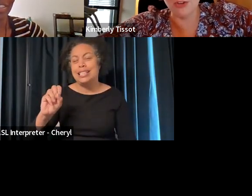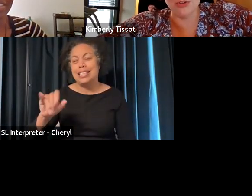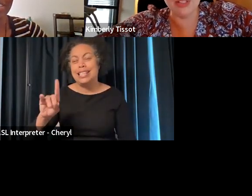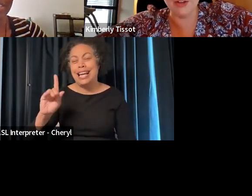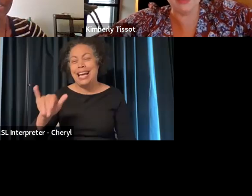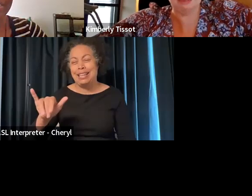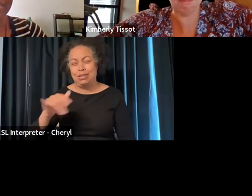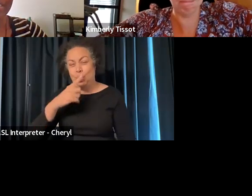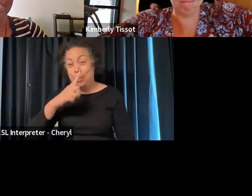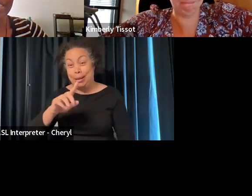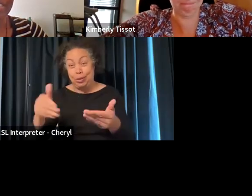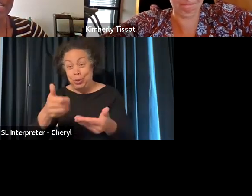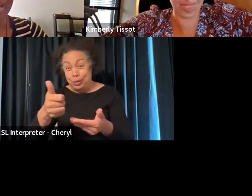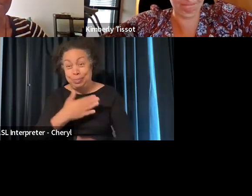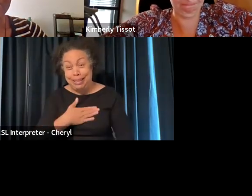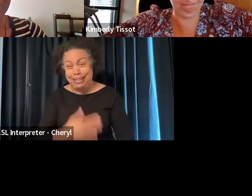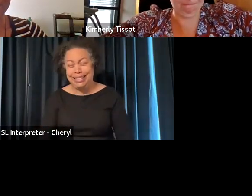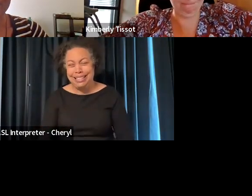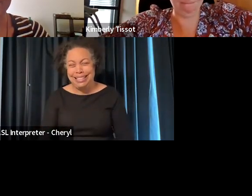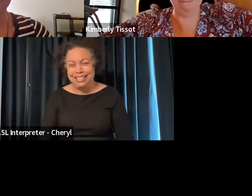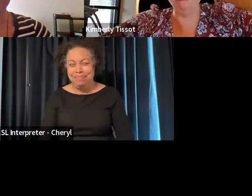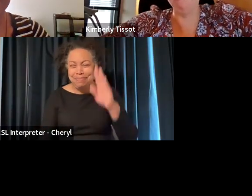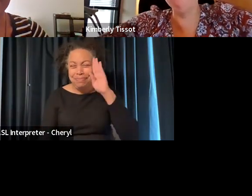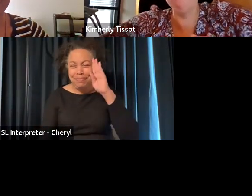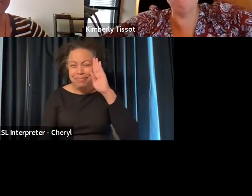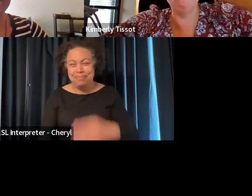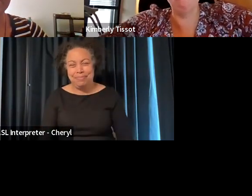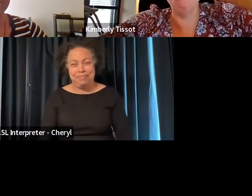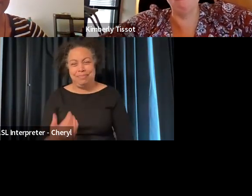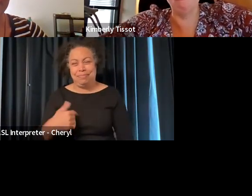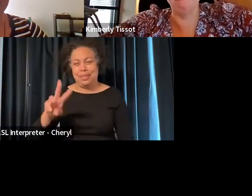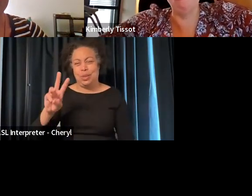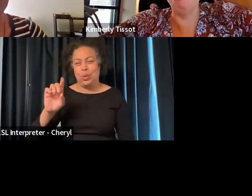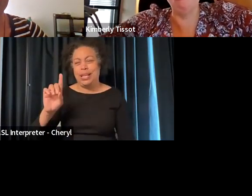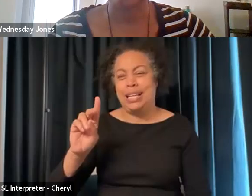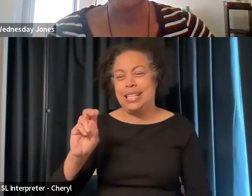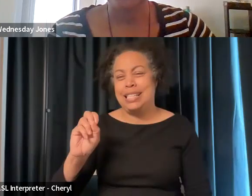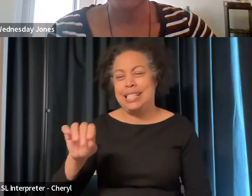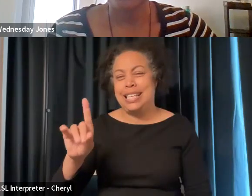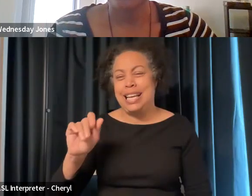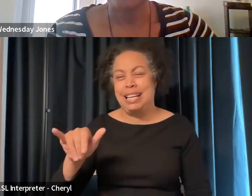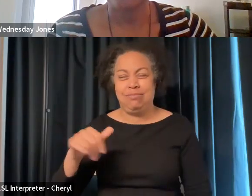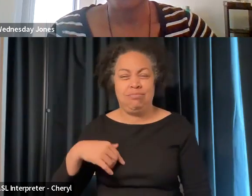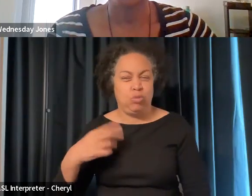to introduce herself. Hi, everyone. My name is Wednesday.